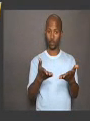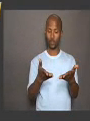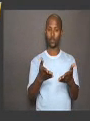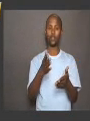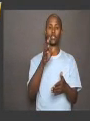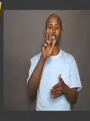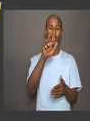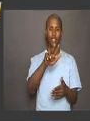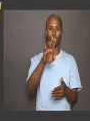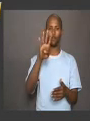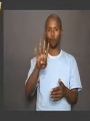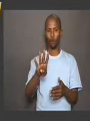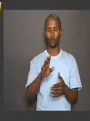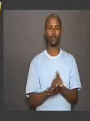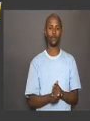34.